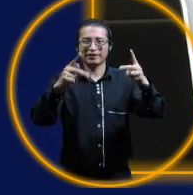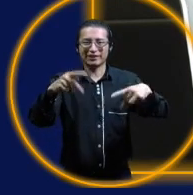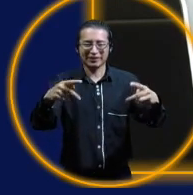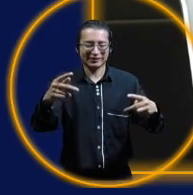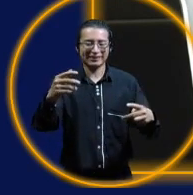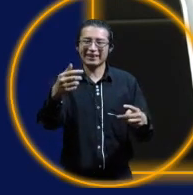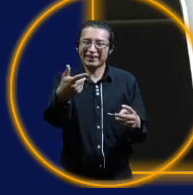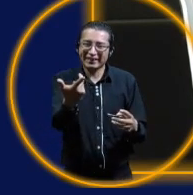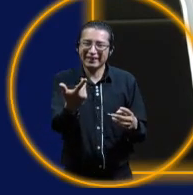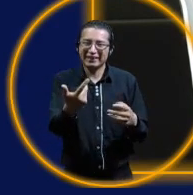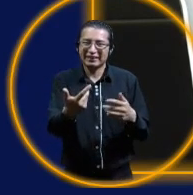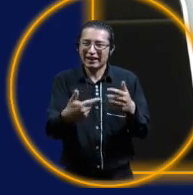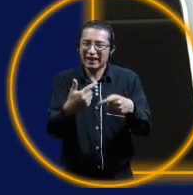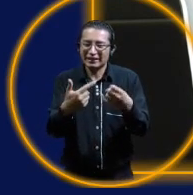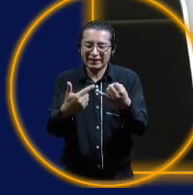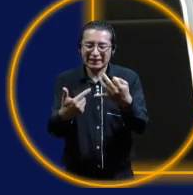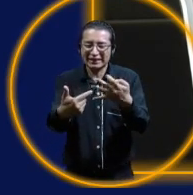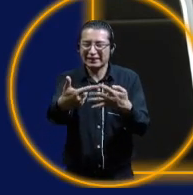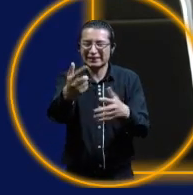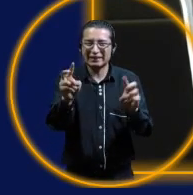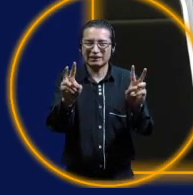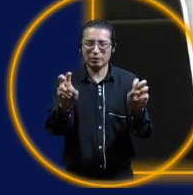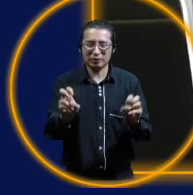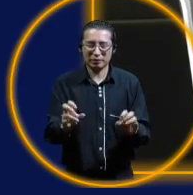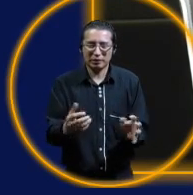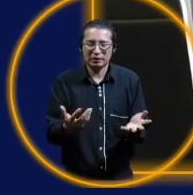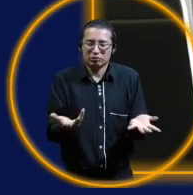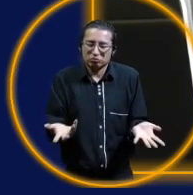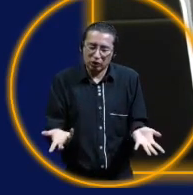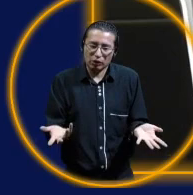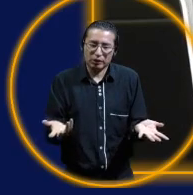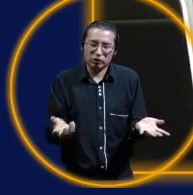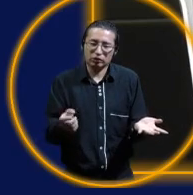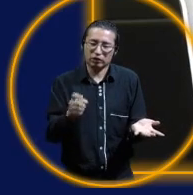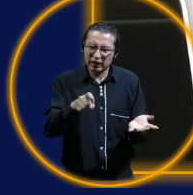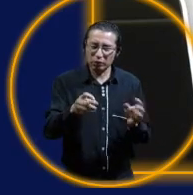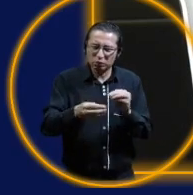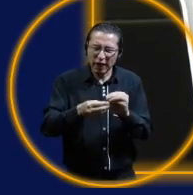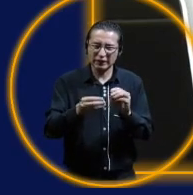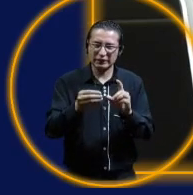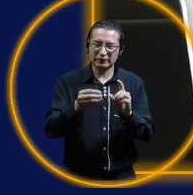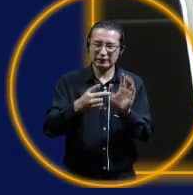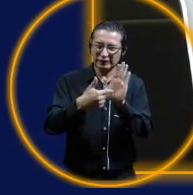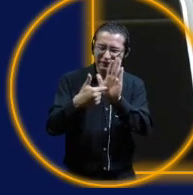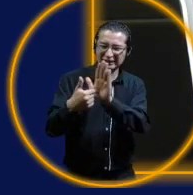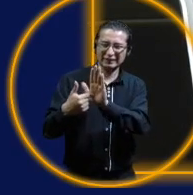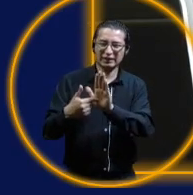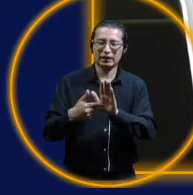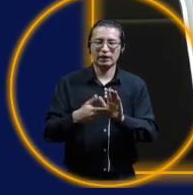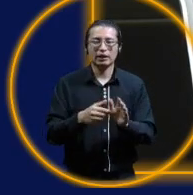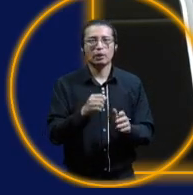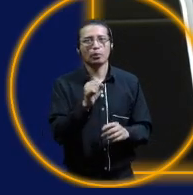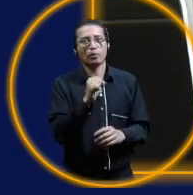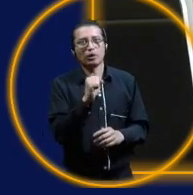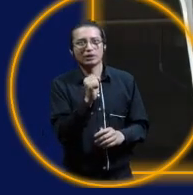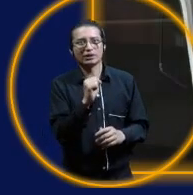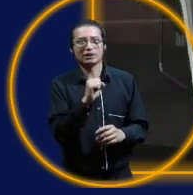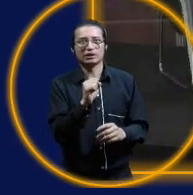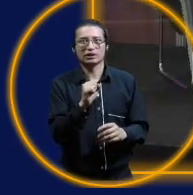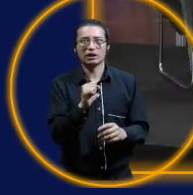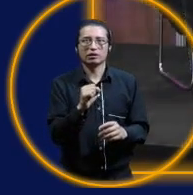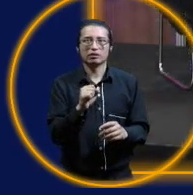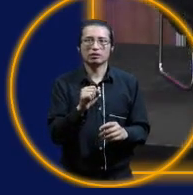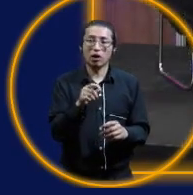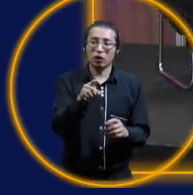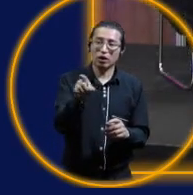like, we gotta do something. We gotta do something, yeah. Well, we're gonna move on to Q&A now from the audience, but